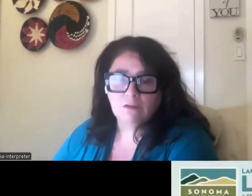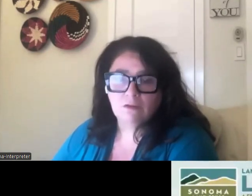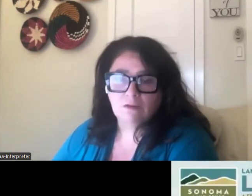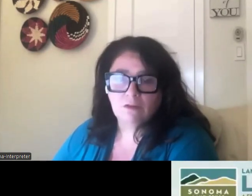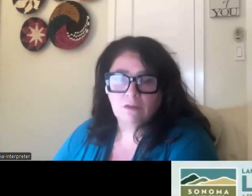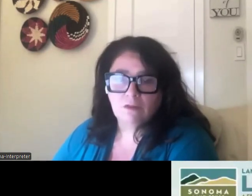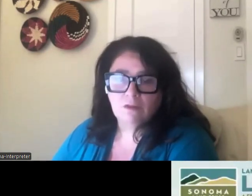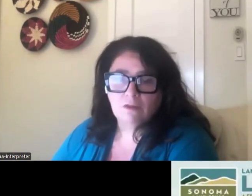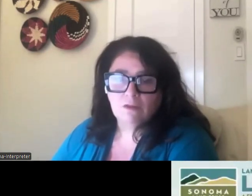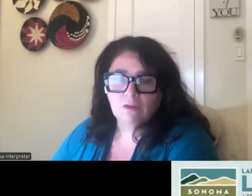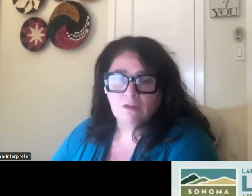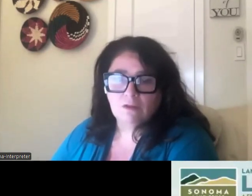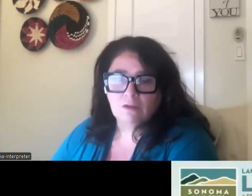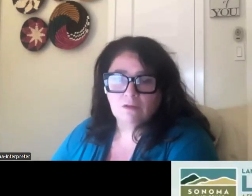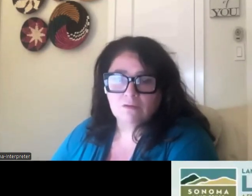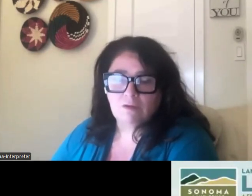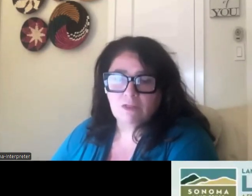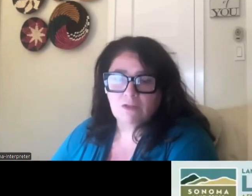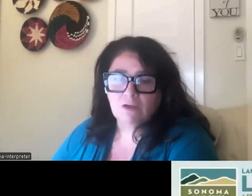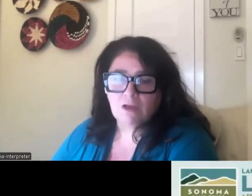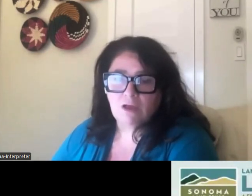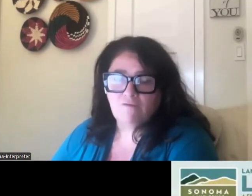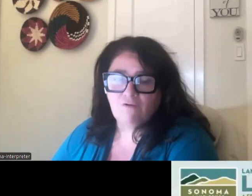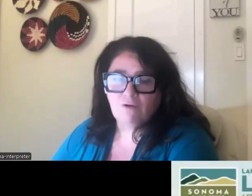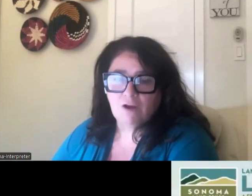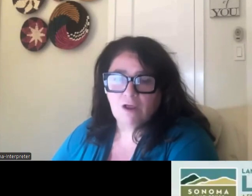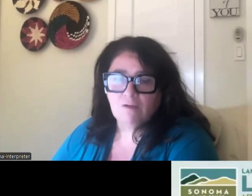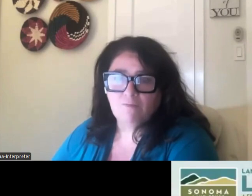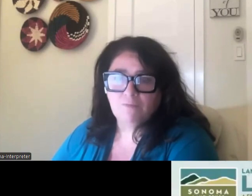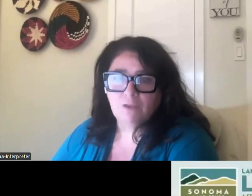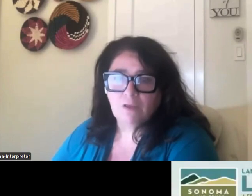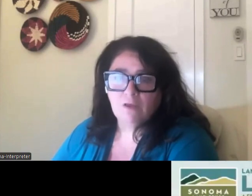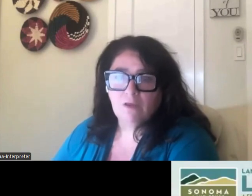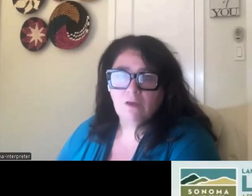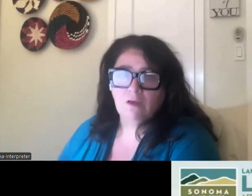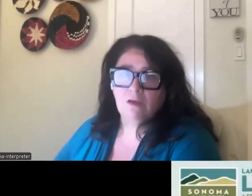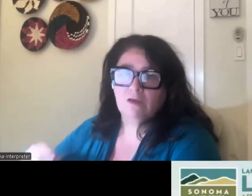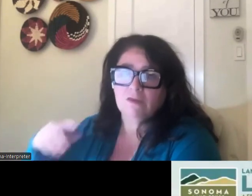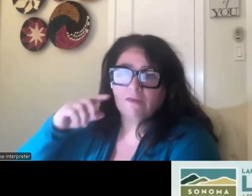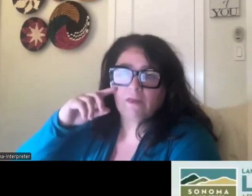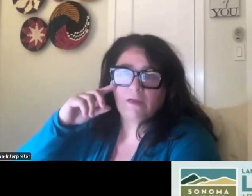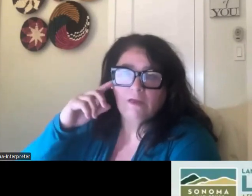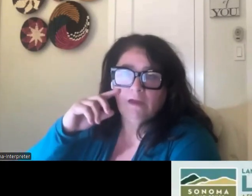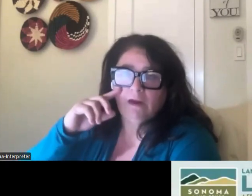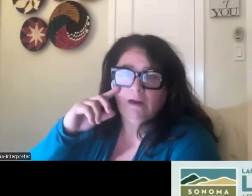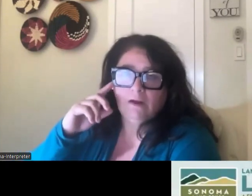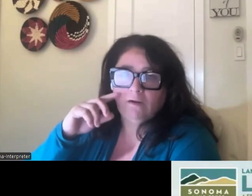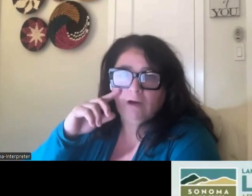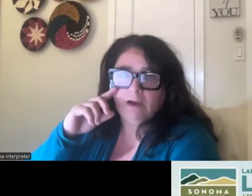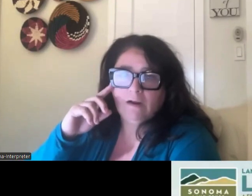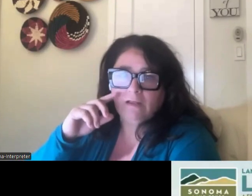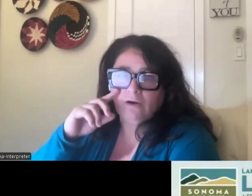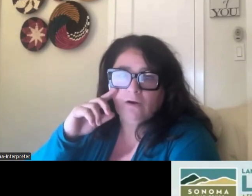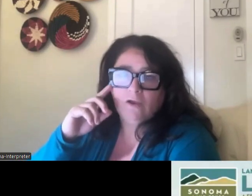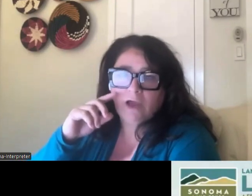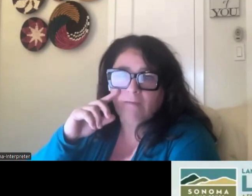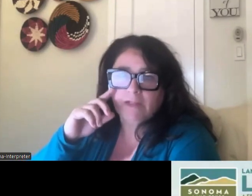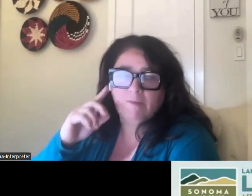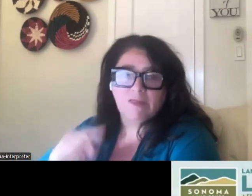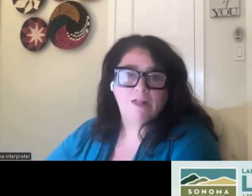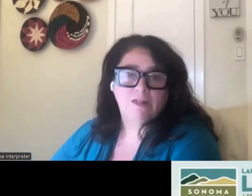knowing that California is the most hydrologically altered place on planet